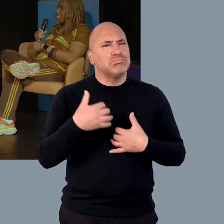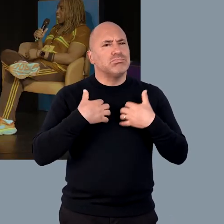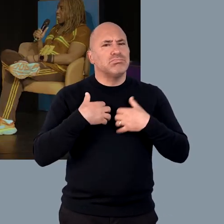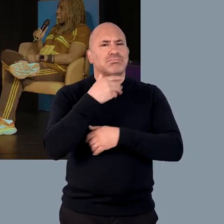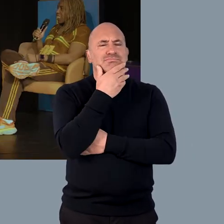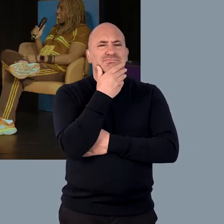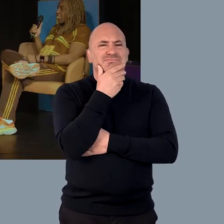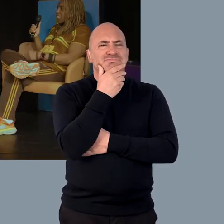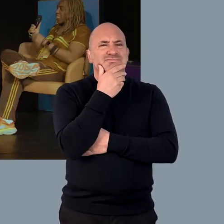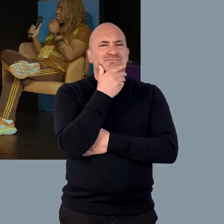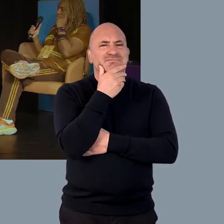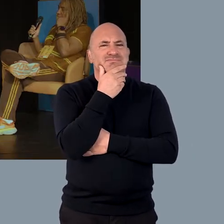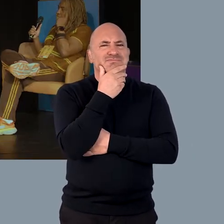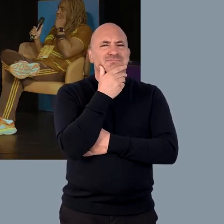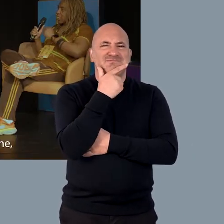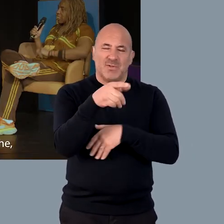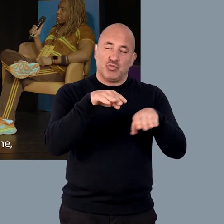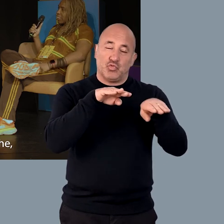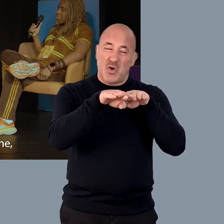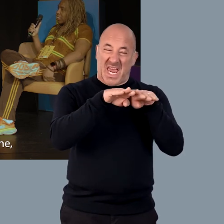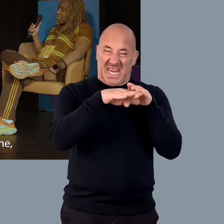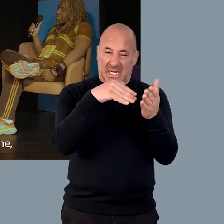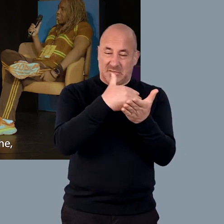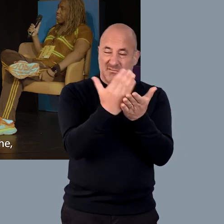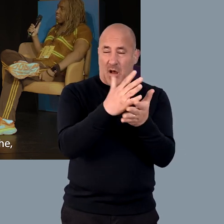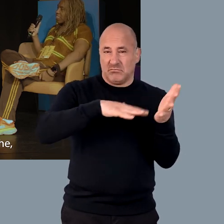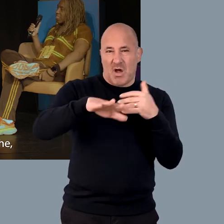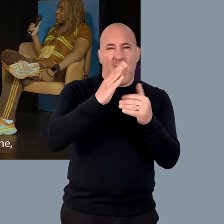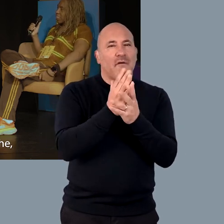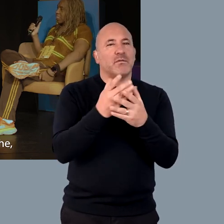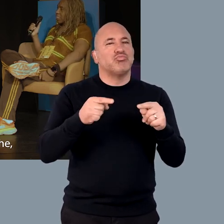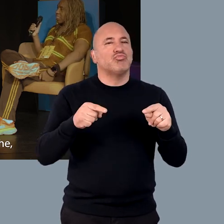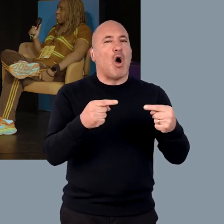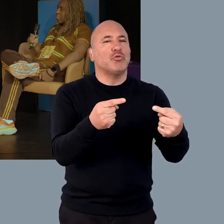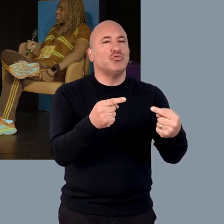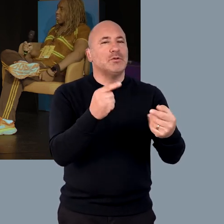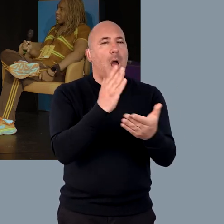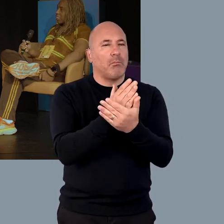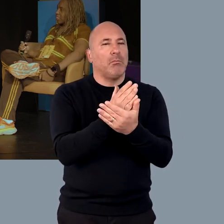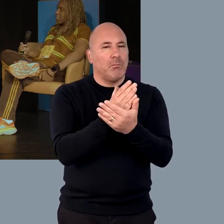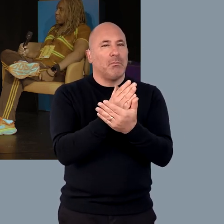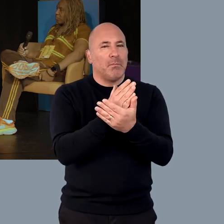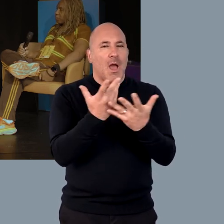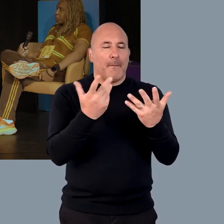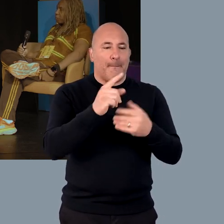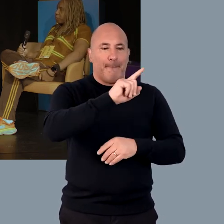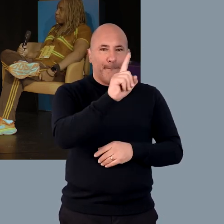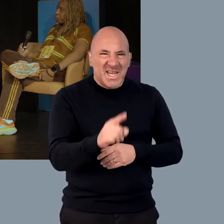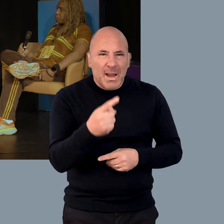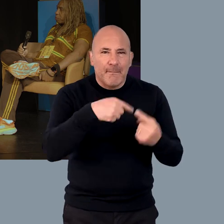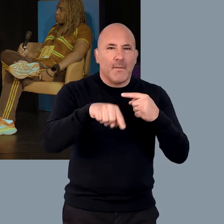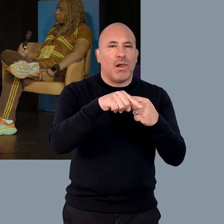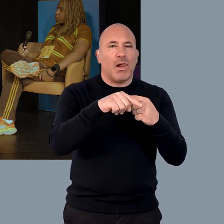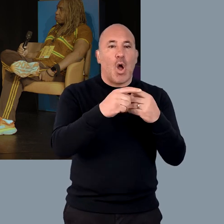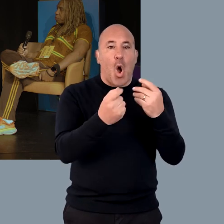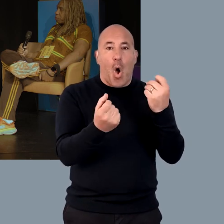Interesting. I think there's there's definitely challenges within like the the training sector like